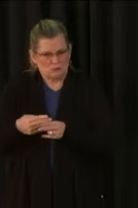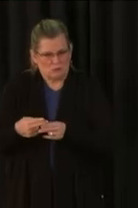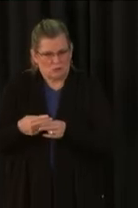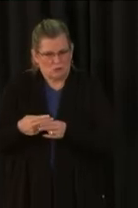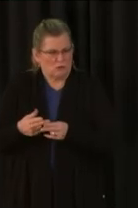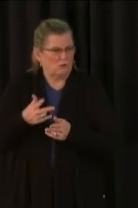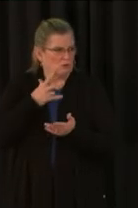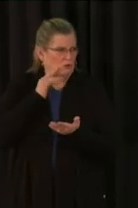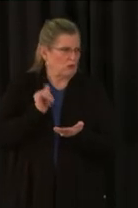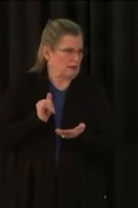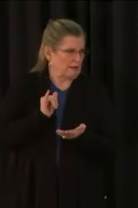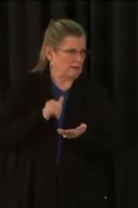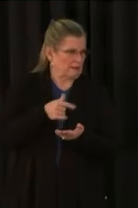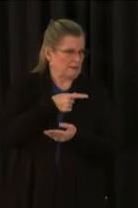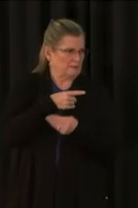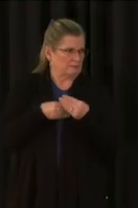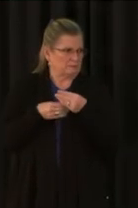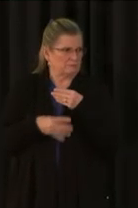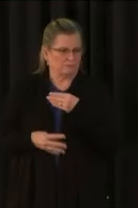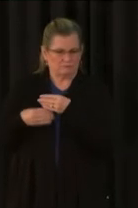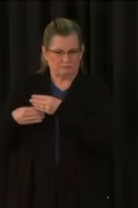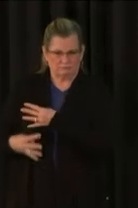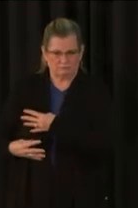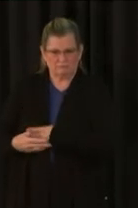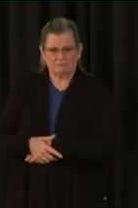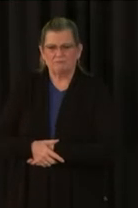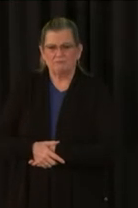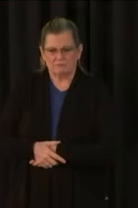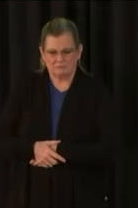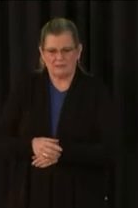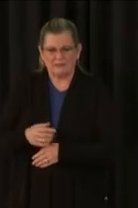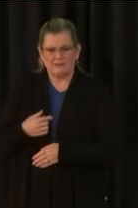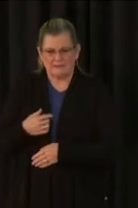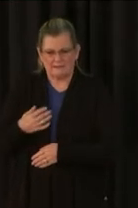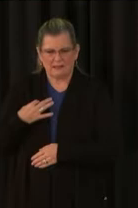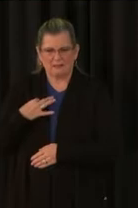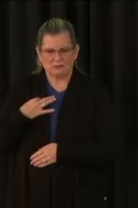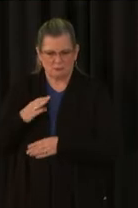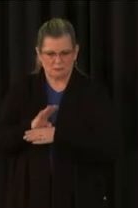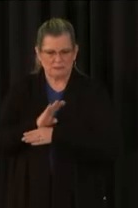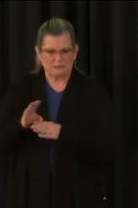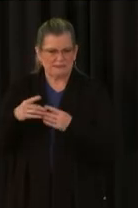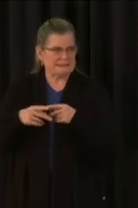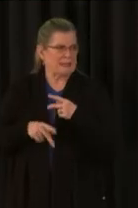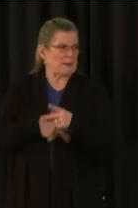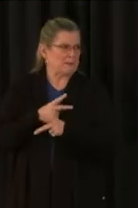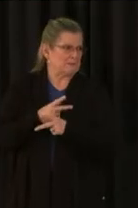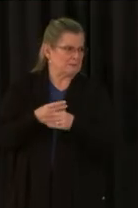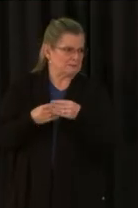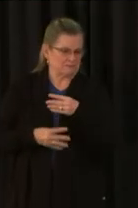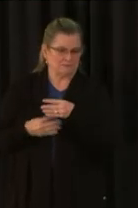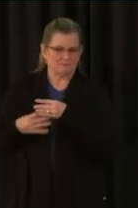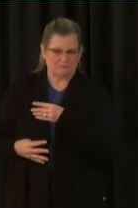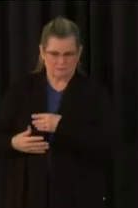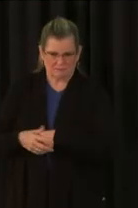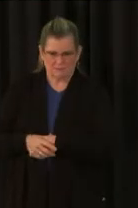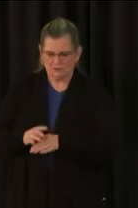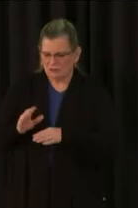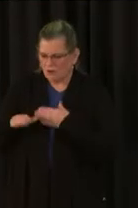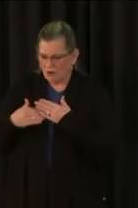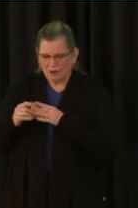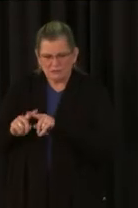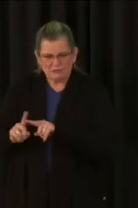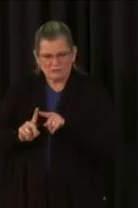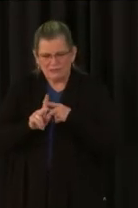of businesses. Audiovisual, equipment rental, event planning services, trade show, event staffing